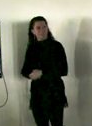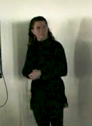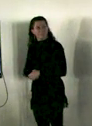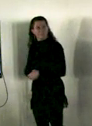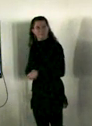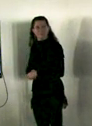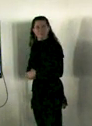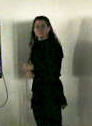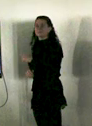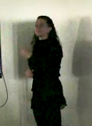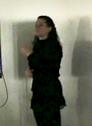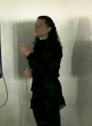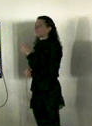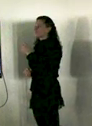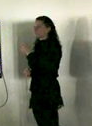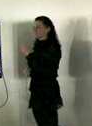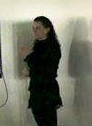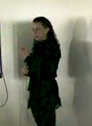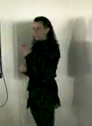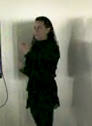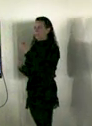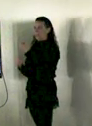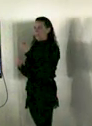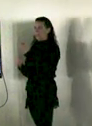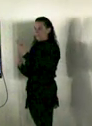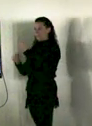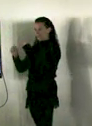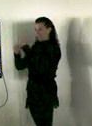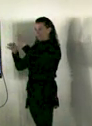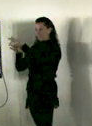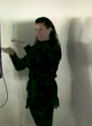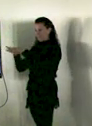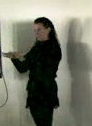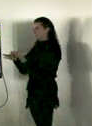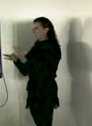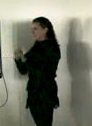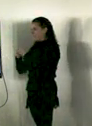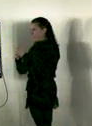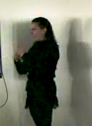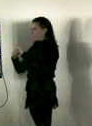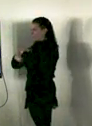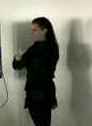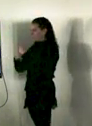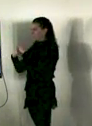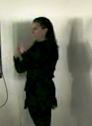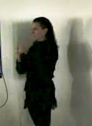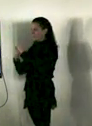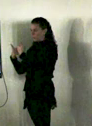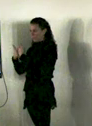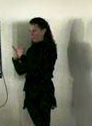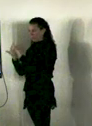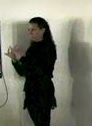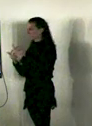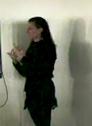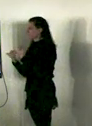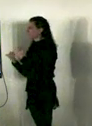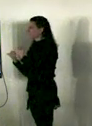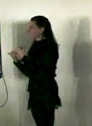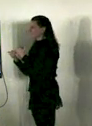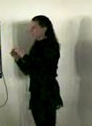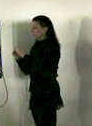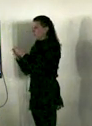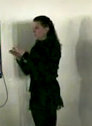So we're going to do a little bit of minutia here about how video games are made, so bear with me for a second. Video games are getting more expensive to